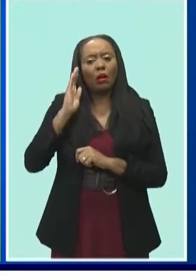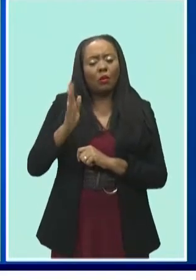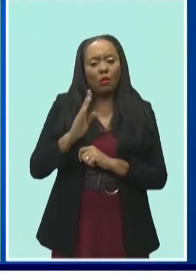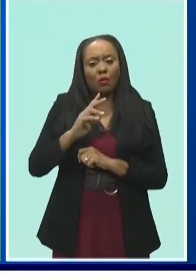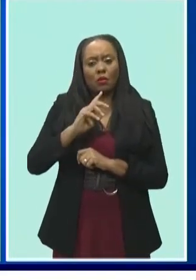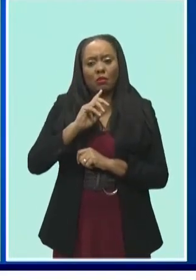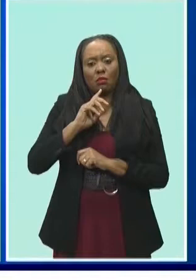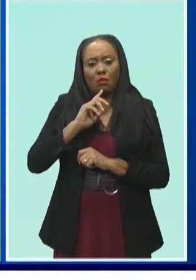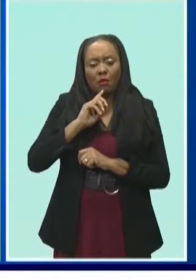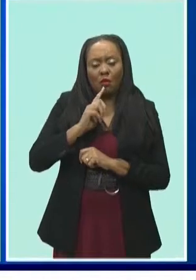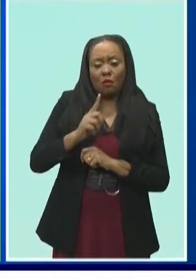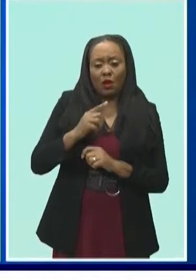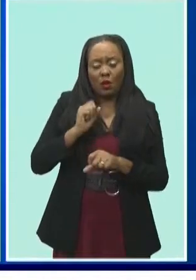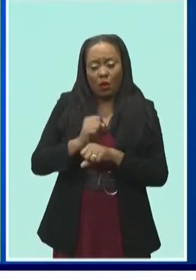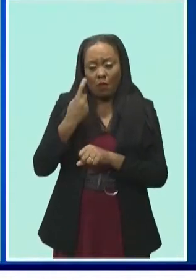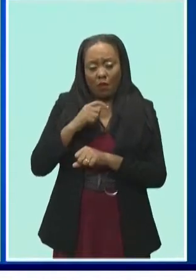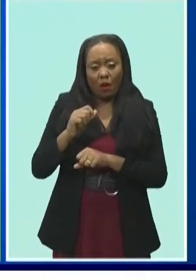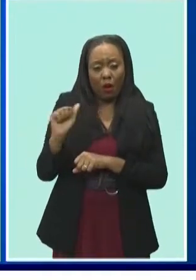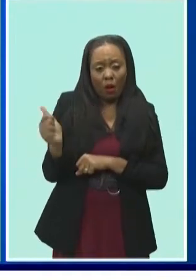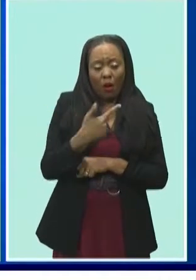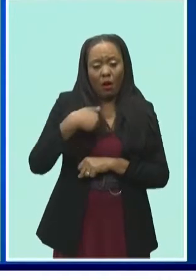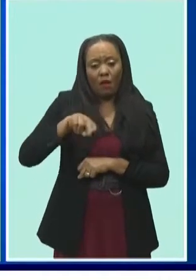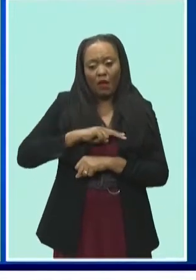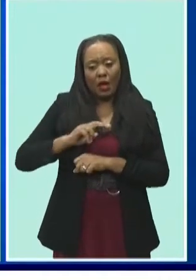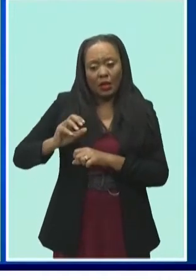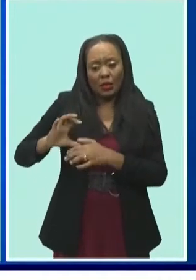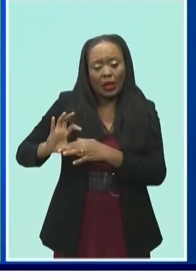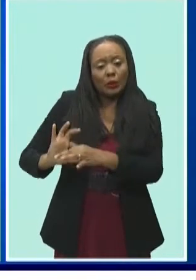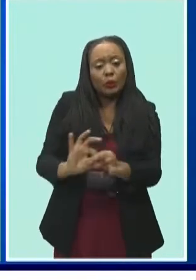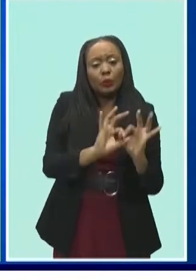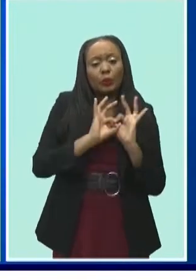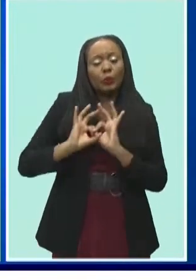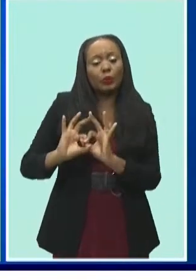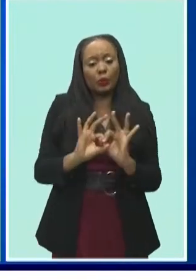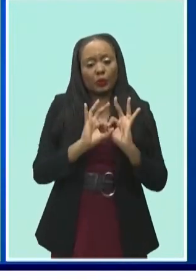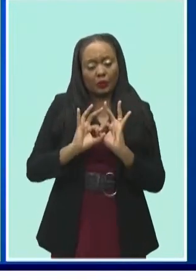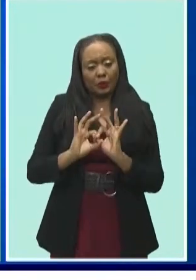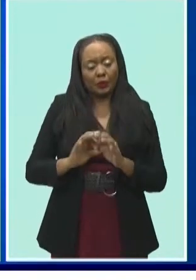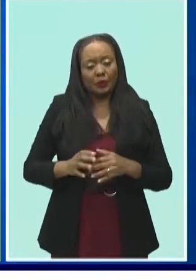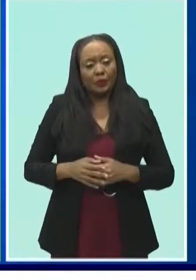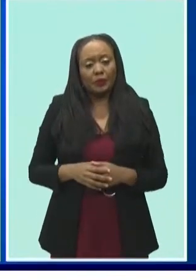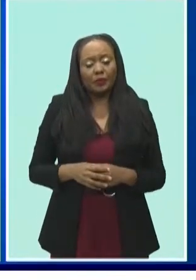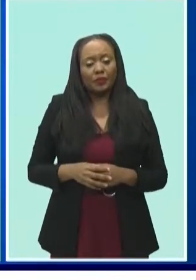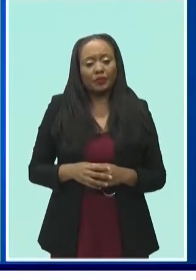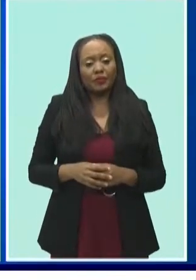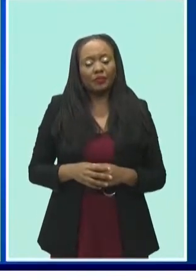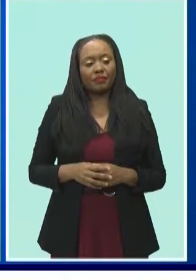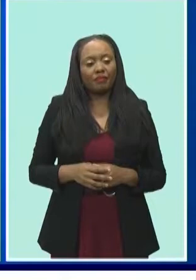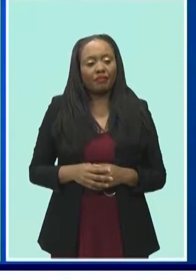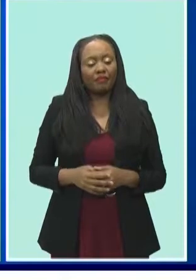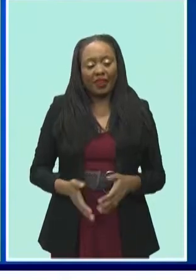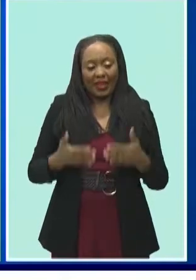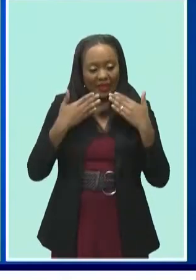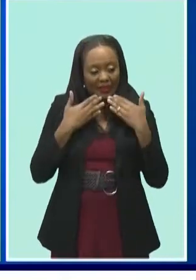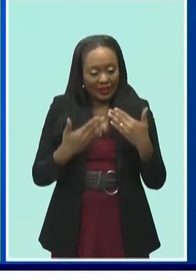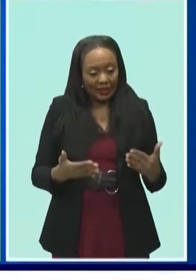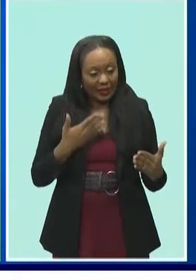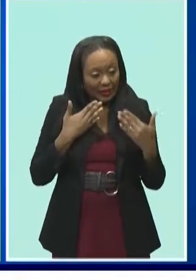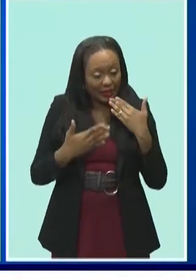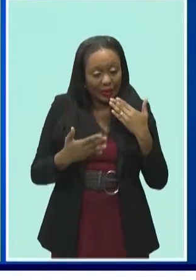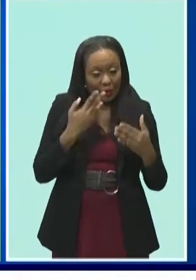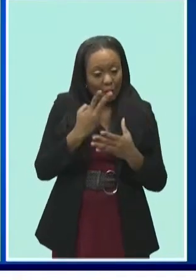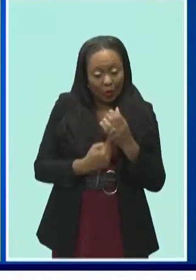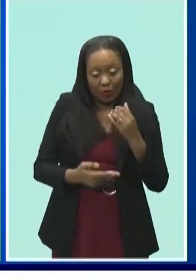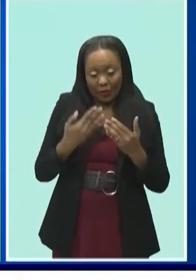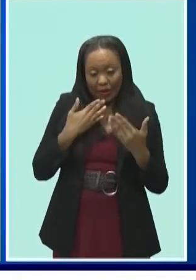private sector and for all of civil society organizations. Every individual, I think, needs to be on board. Thank you very much, Mr. Clark. Thank you very much,